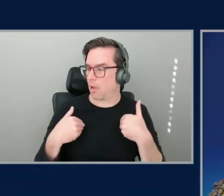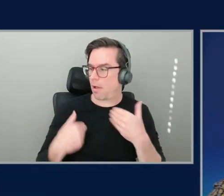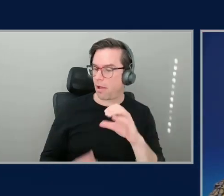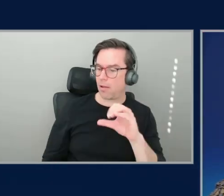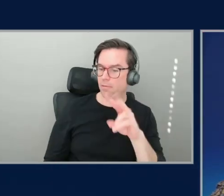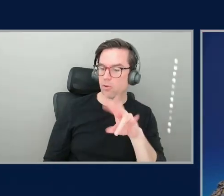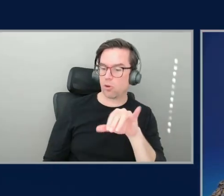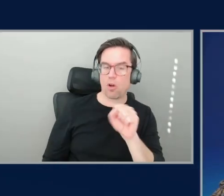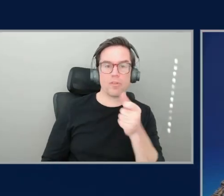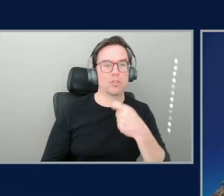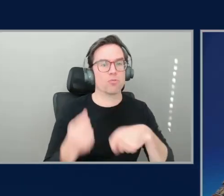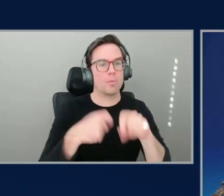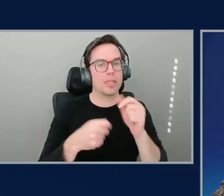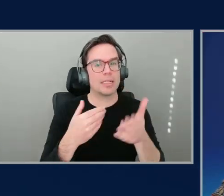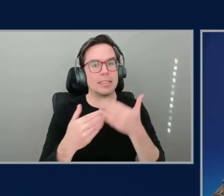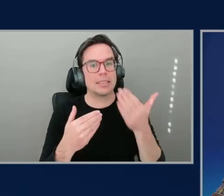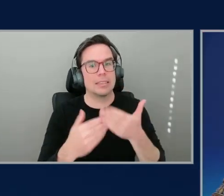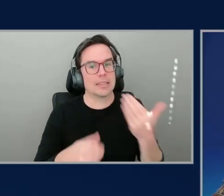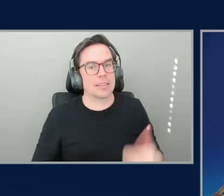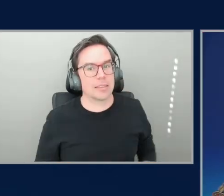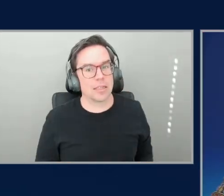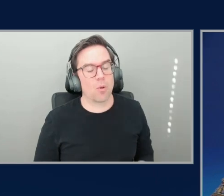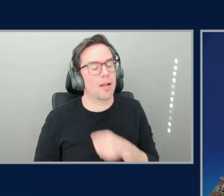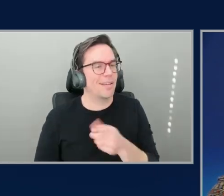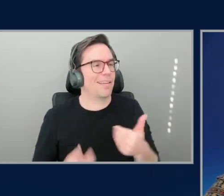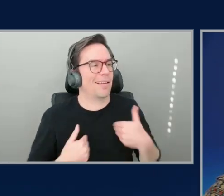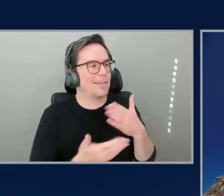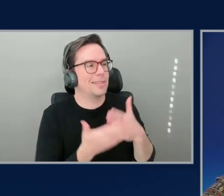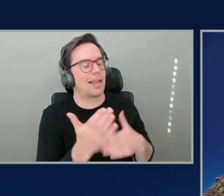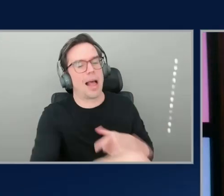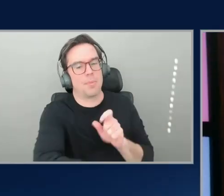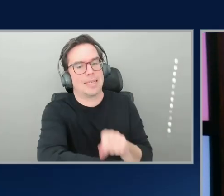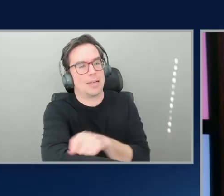tattoos. If I'm not around, so we put emergency tattoos on him.